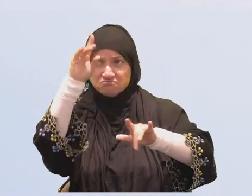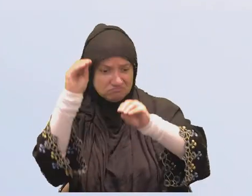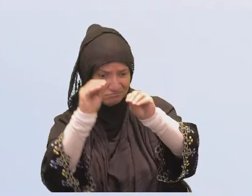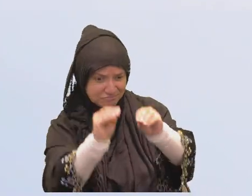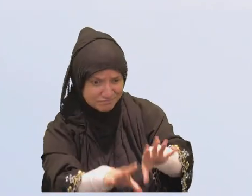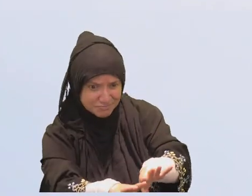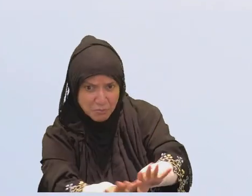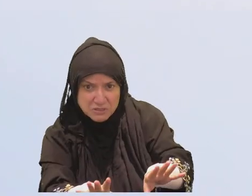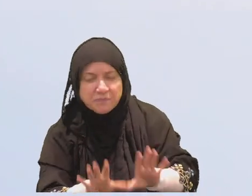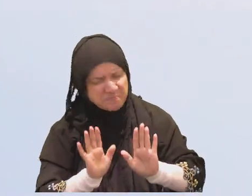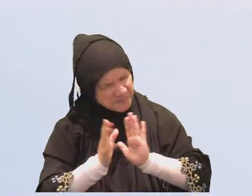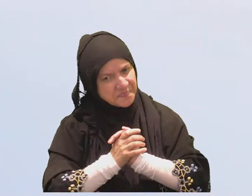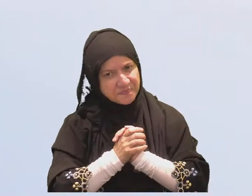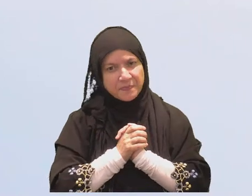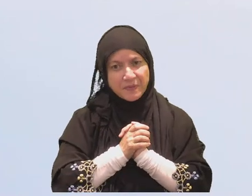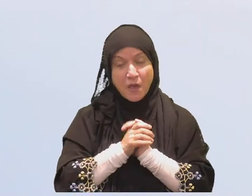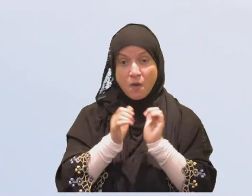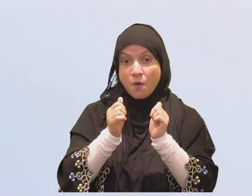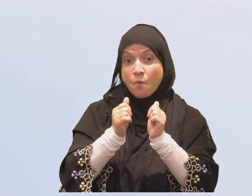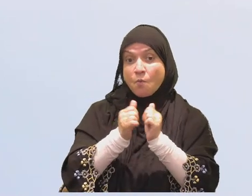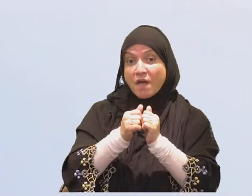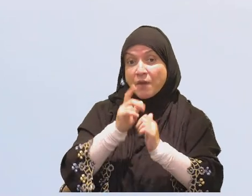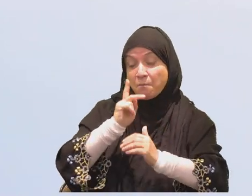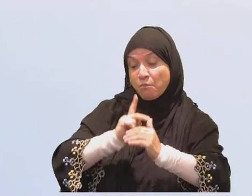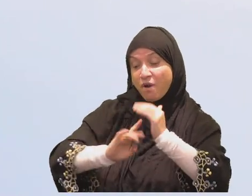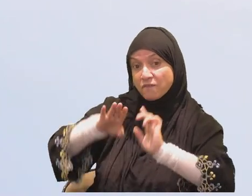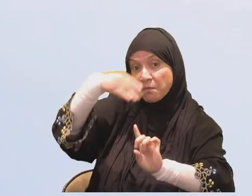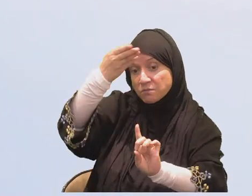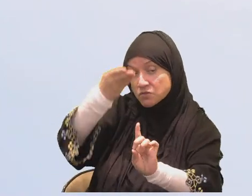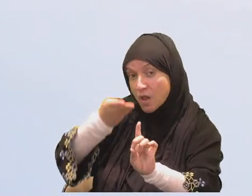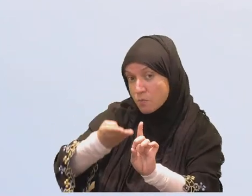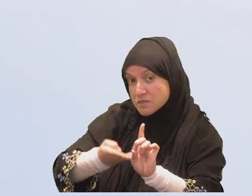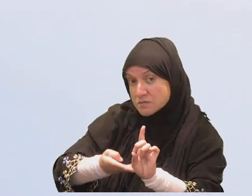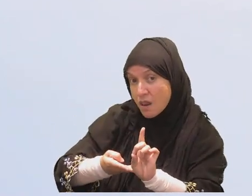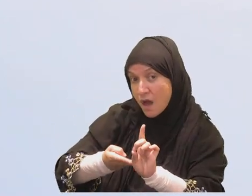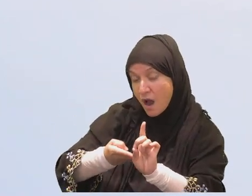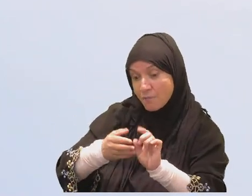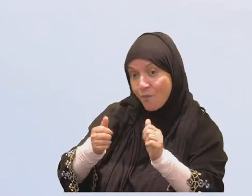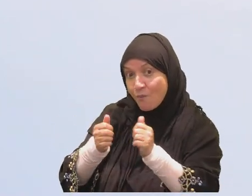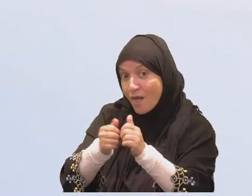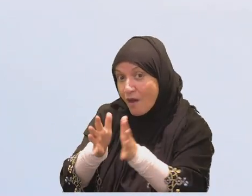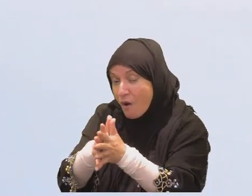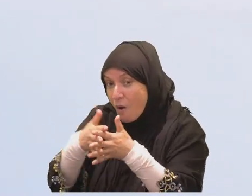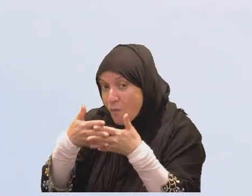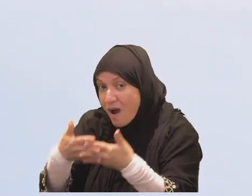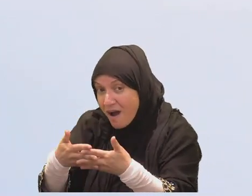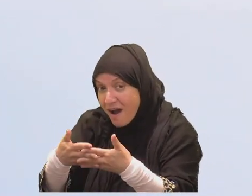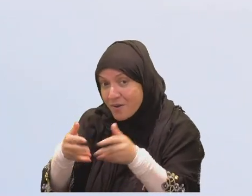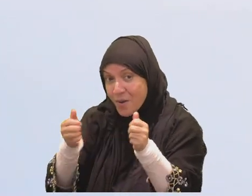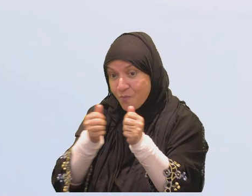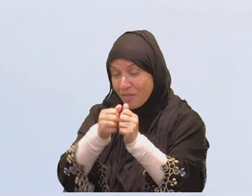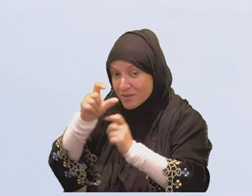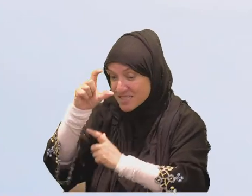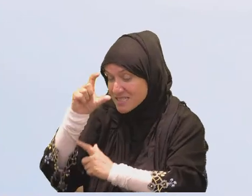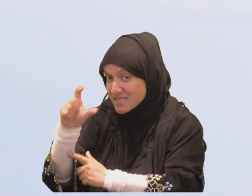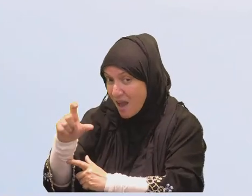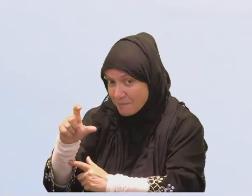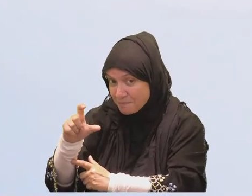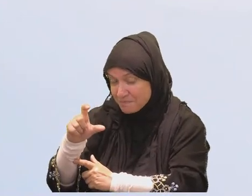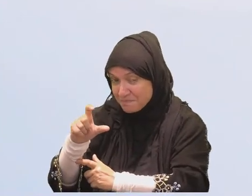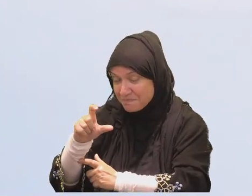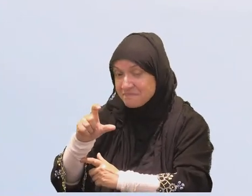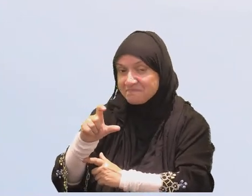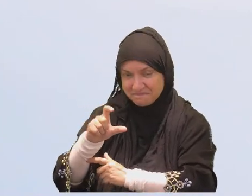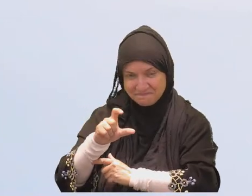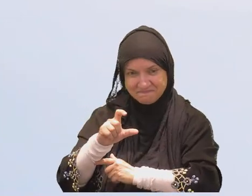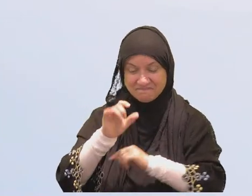that mercy is embodied in his message. The mercy is embodied in his message. And what is the essence of